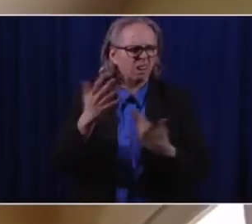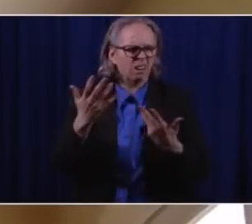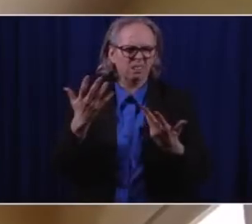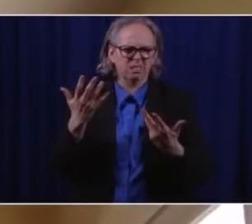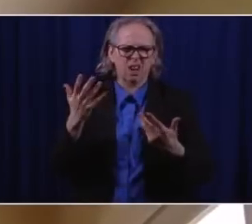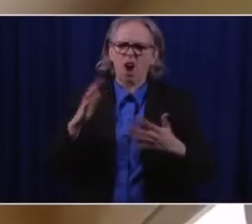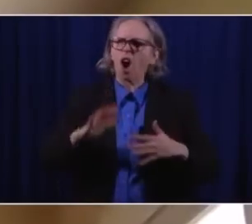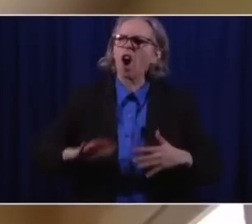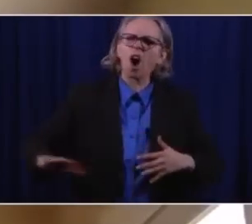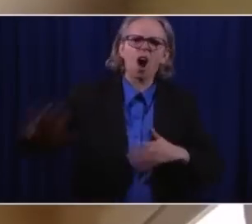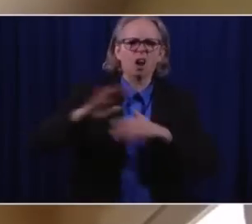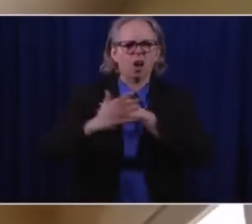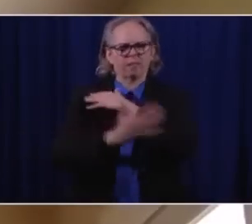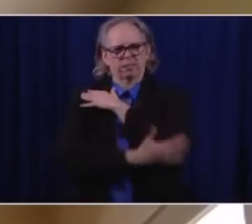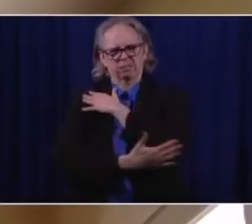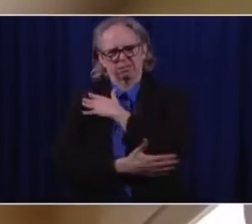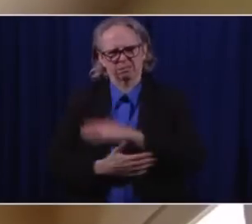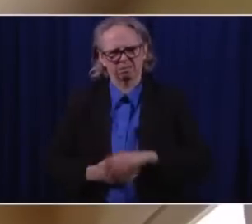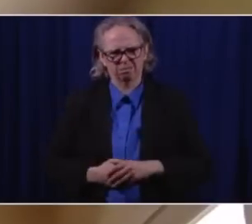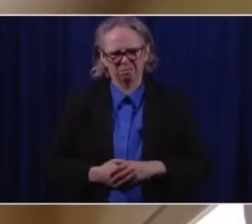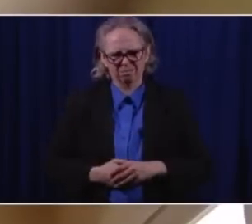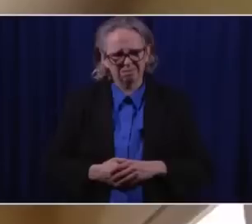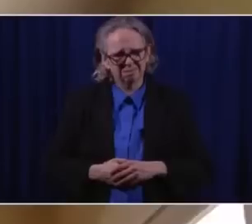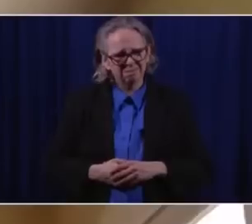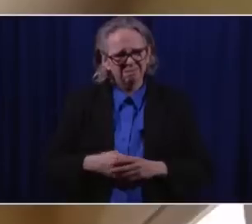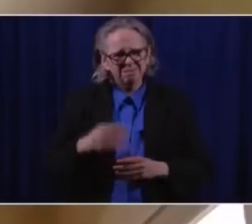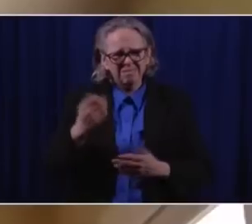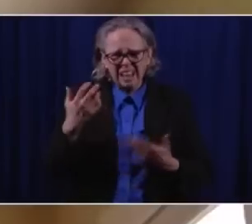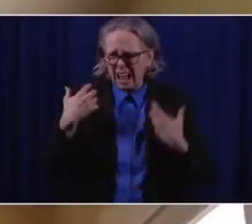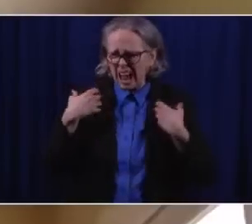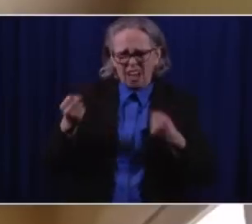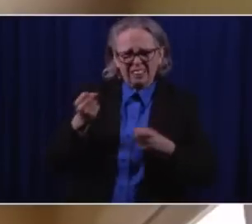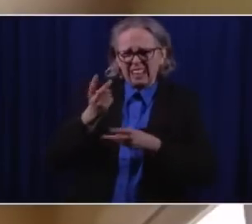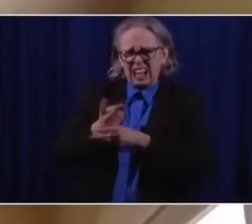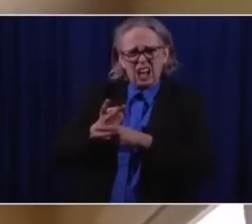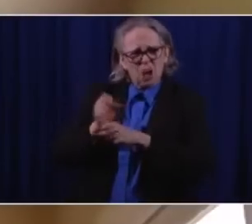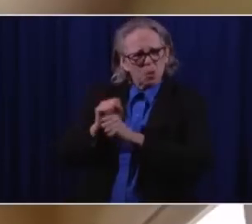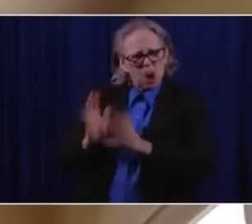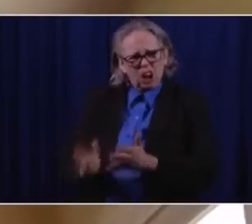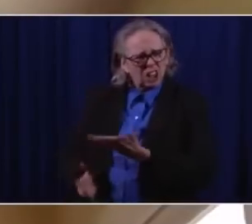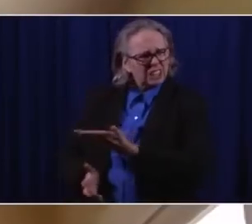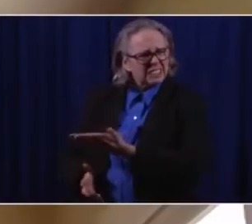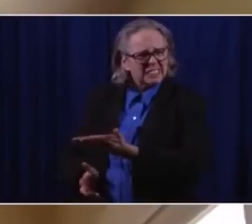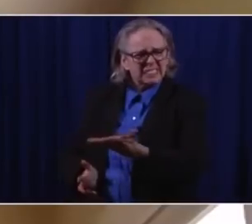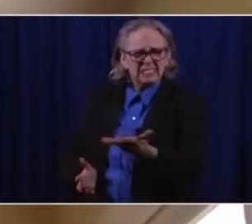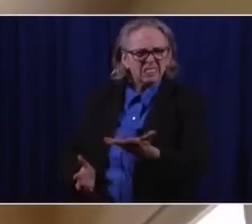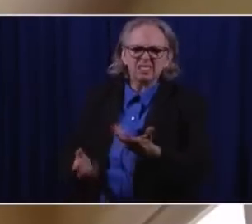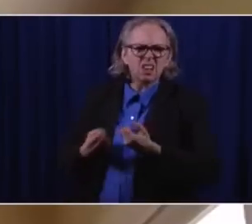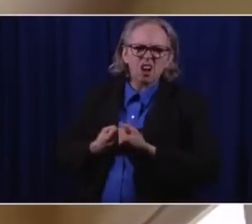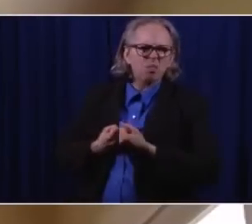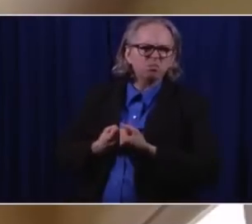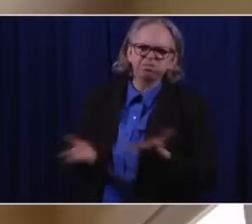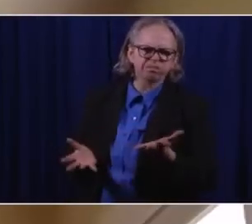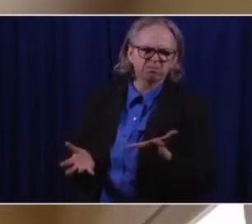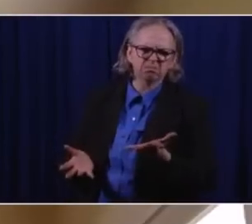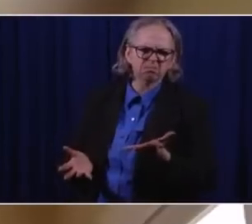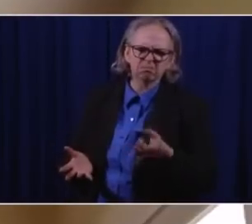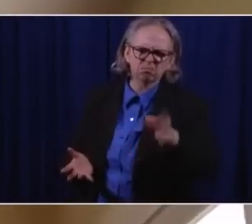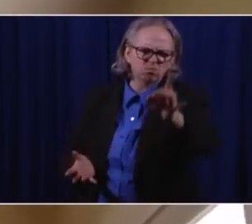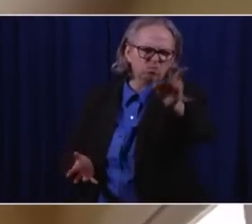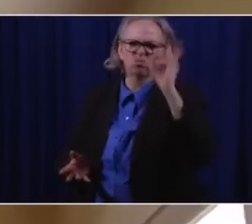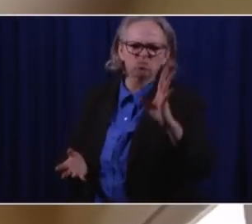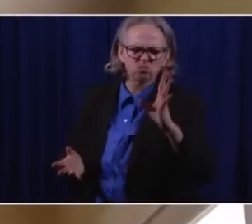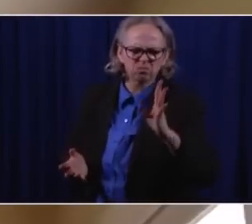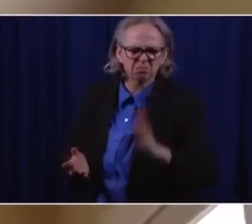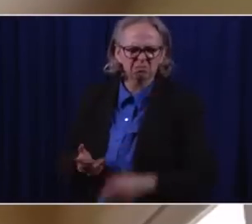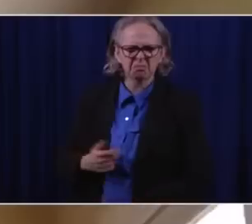of our valued healthcare workers are using that word exhausted. And our hospital systems, we've heard, they're